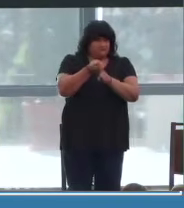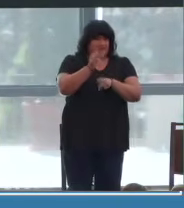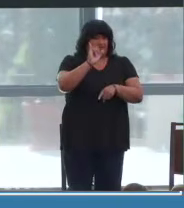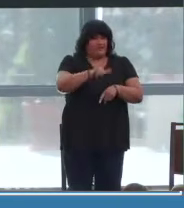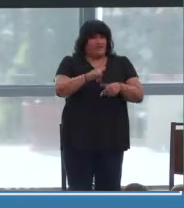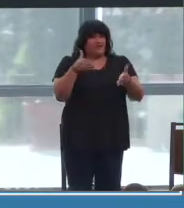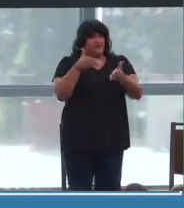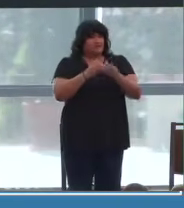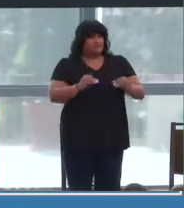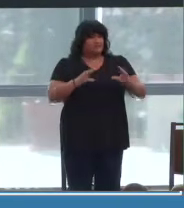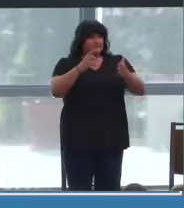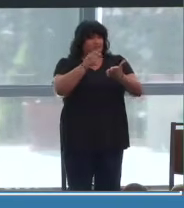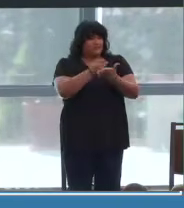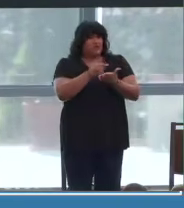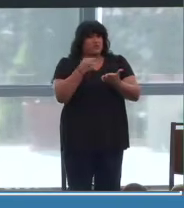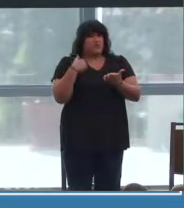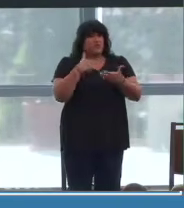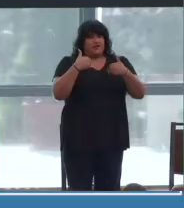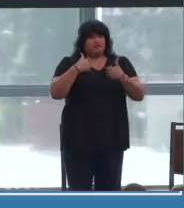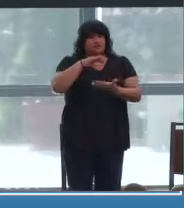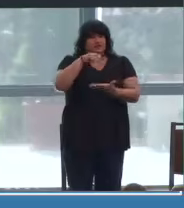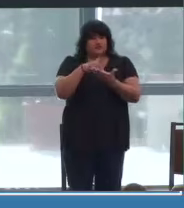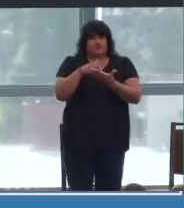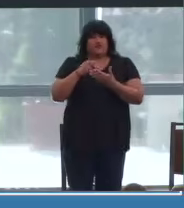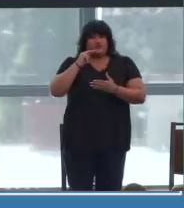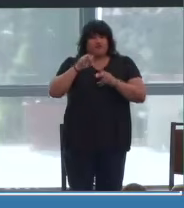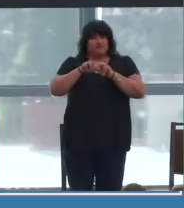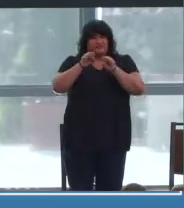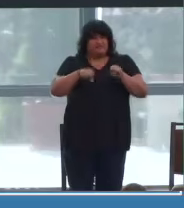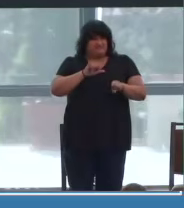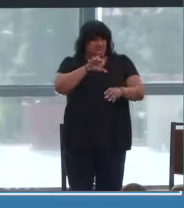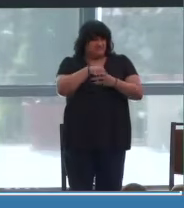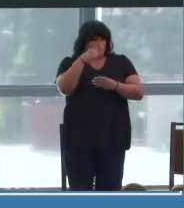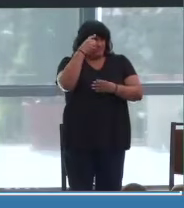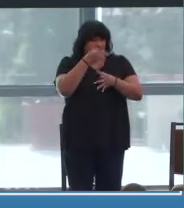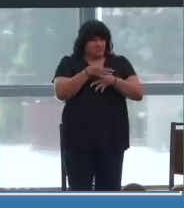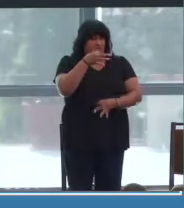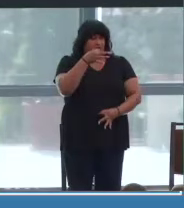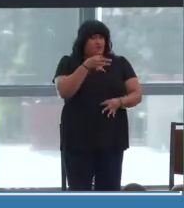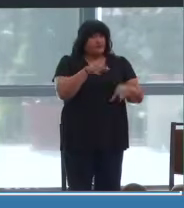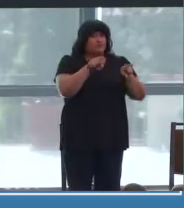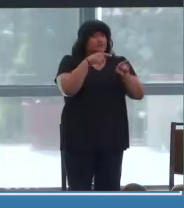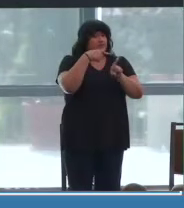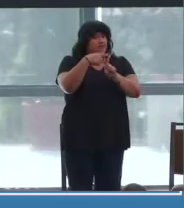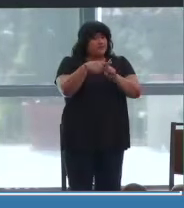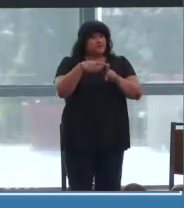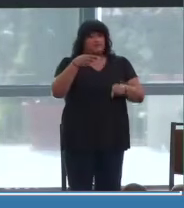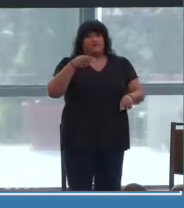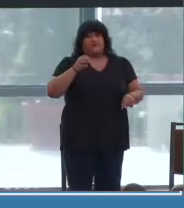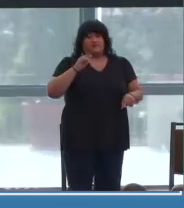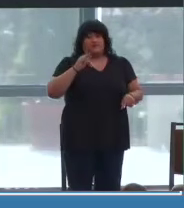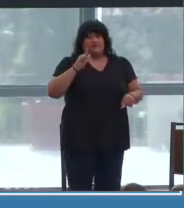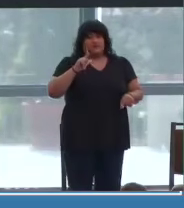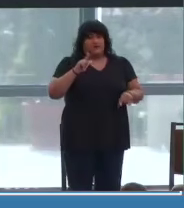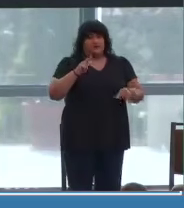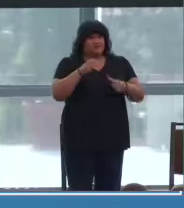therapies. And so we have the central nervous system, which is the brain and spinal cord, and we have the peripheral nervous system, which allows you to move